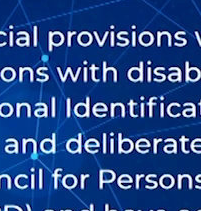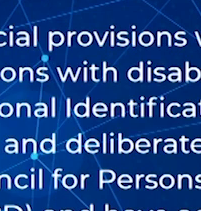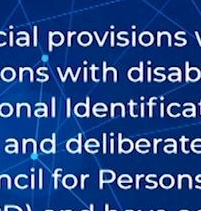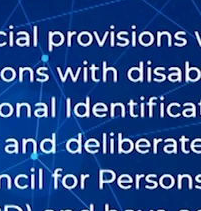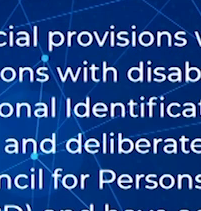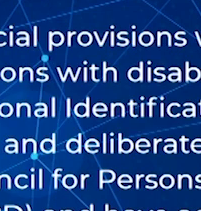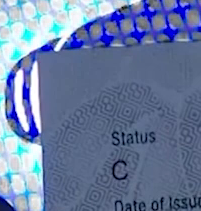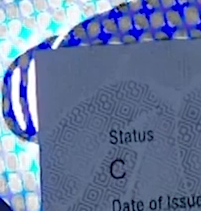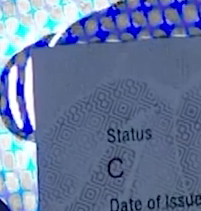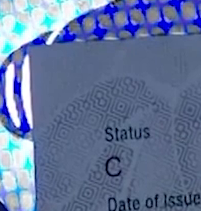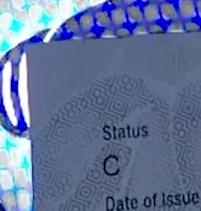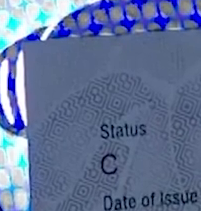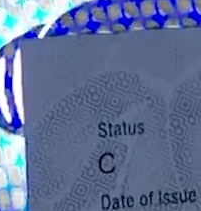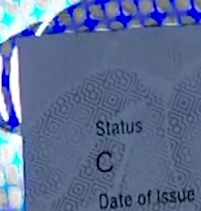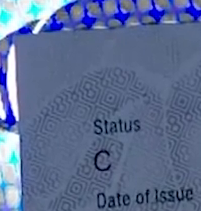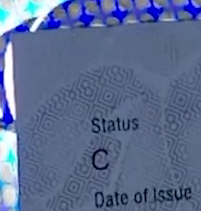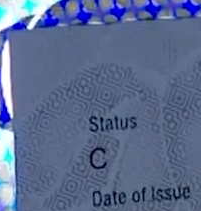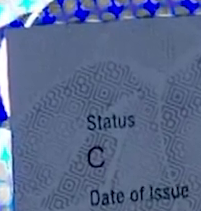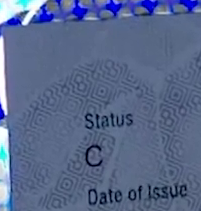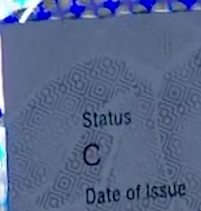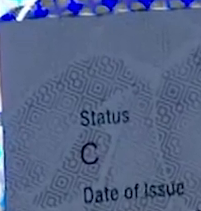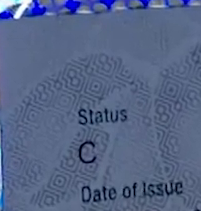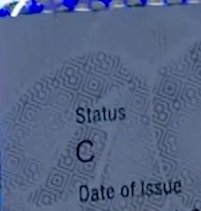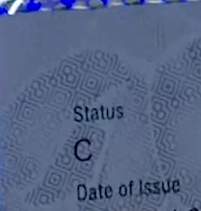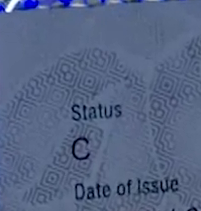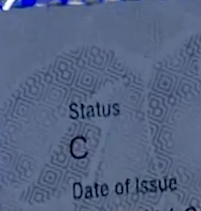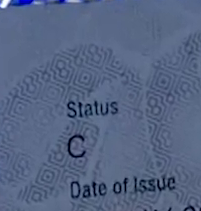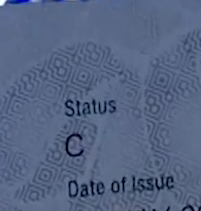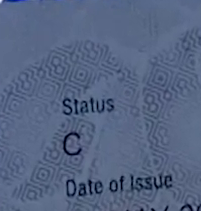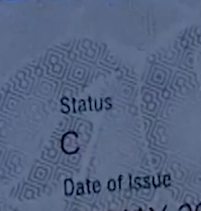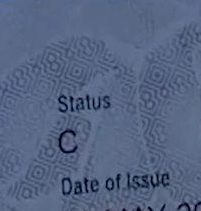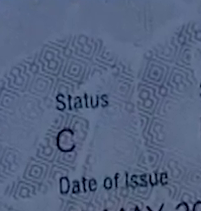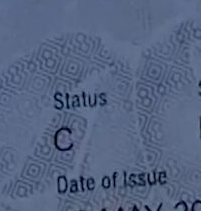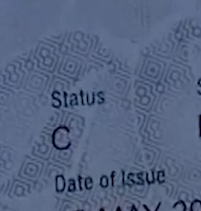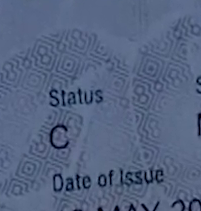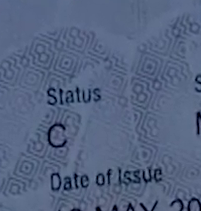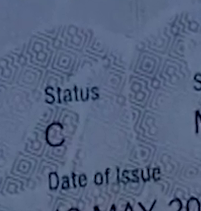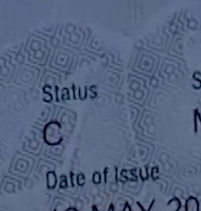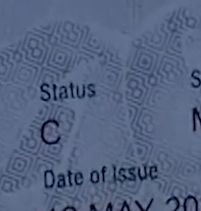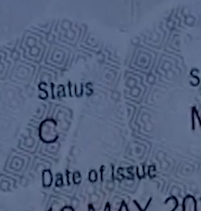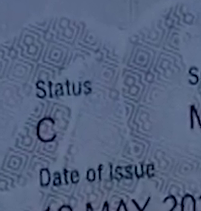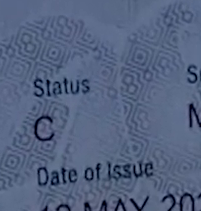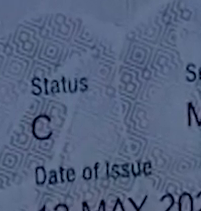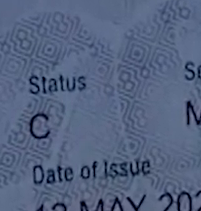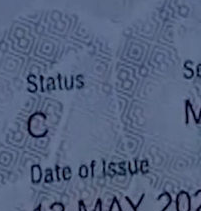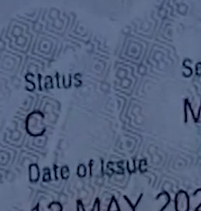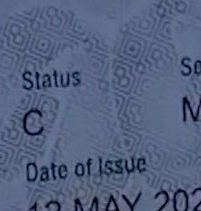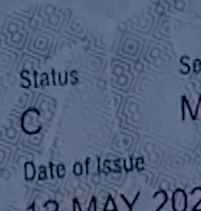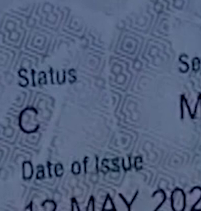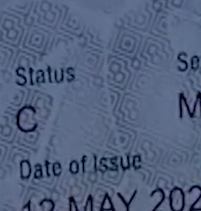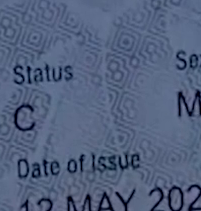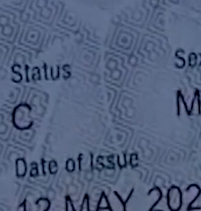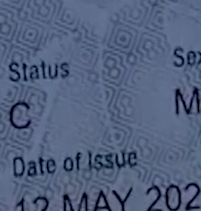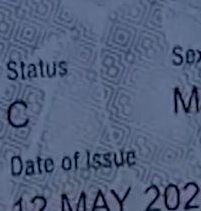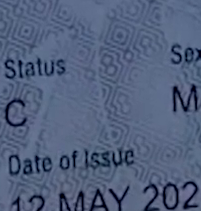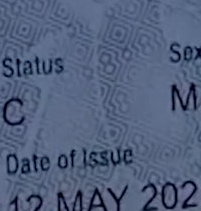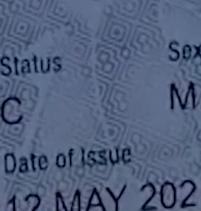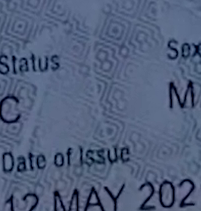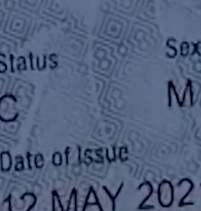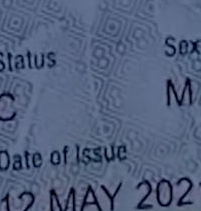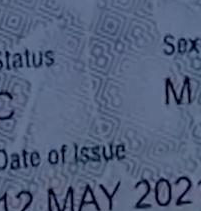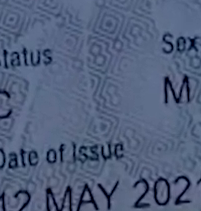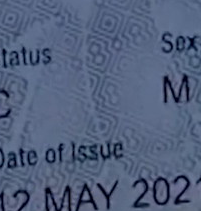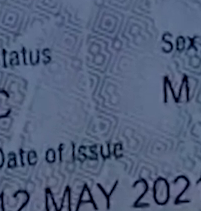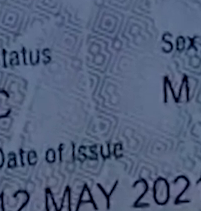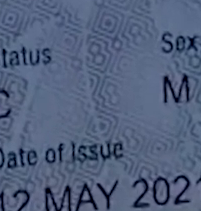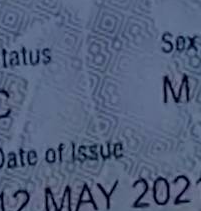persons with disabilities at the rear of the national identification card. But it will be optional if they opt to